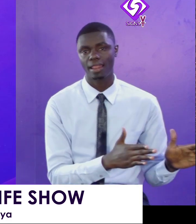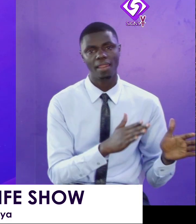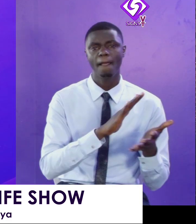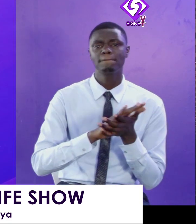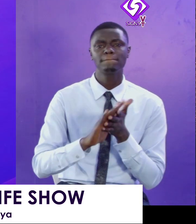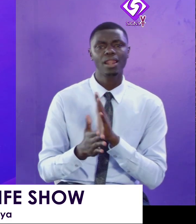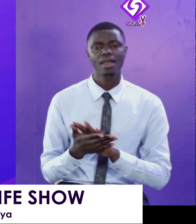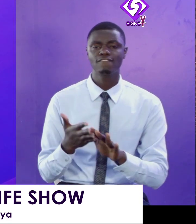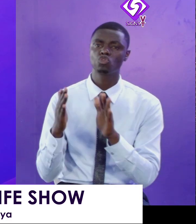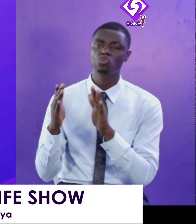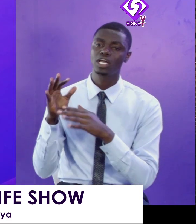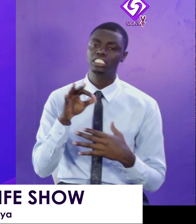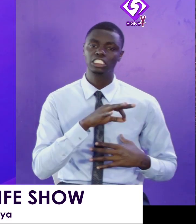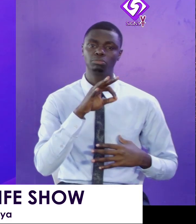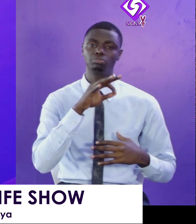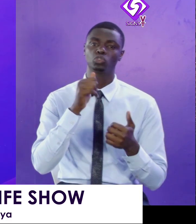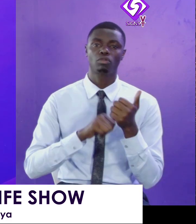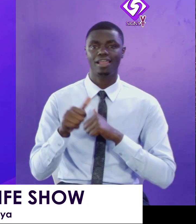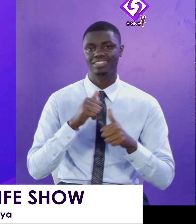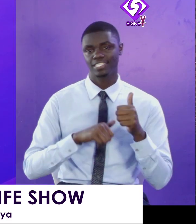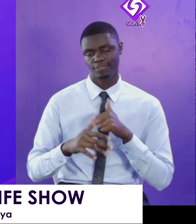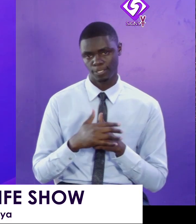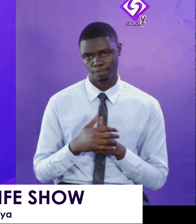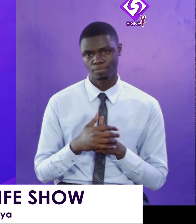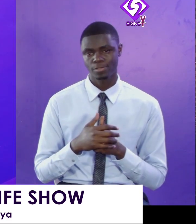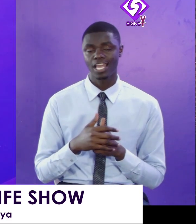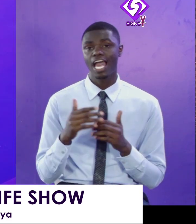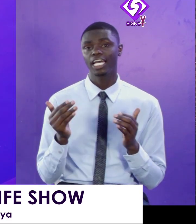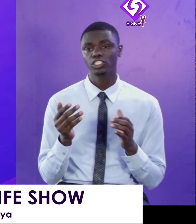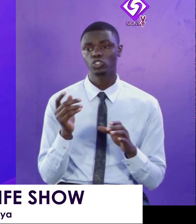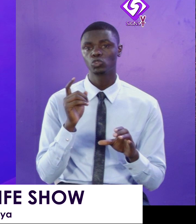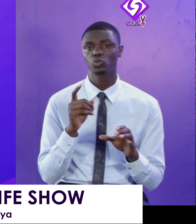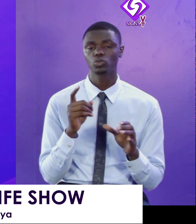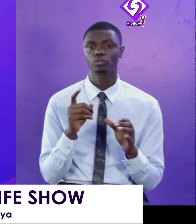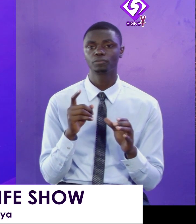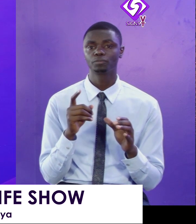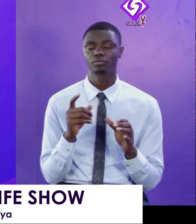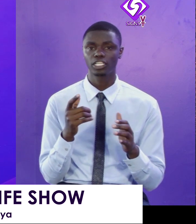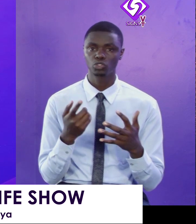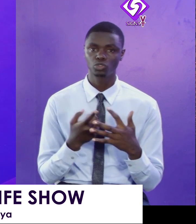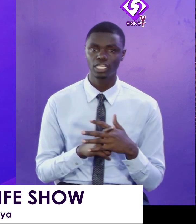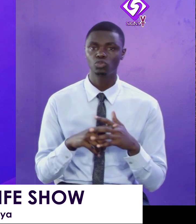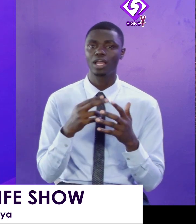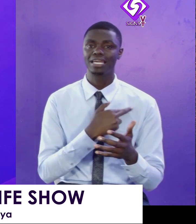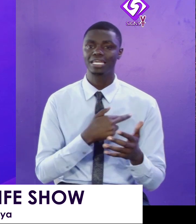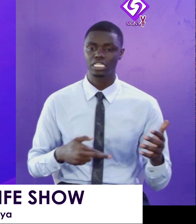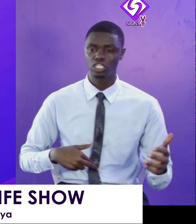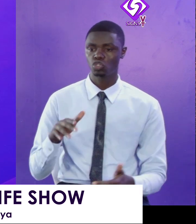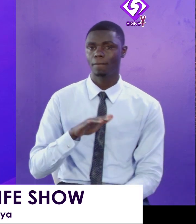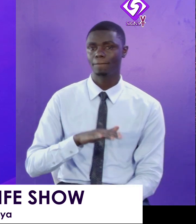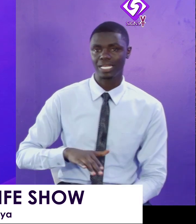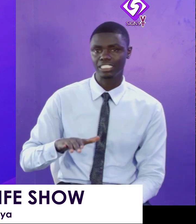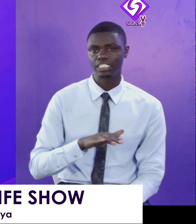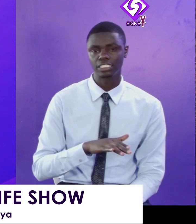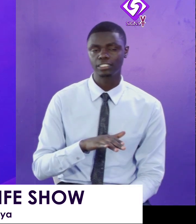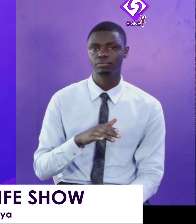your spiritual activity, as you go into your religious places, do you